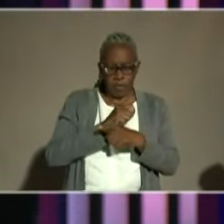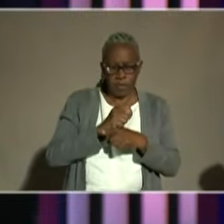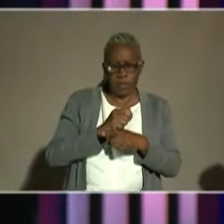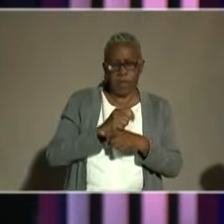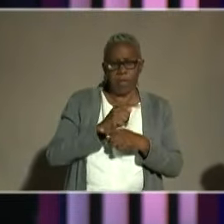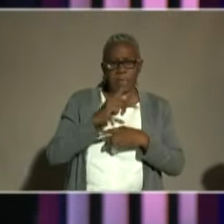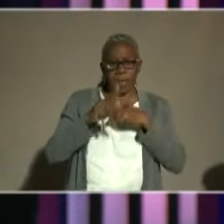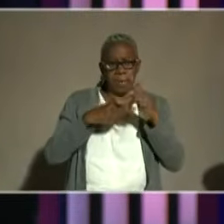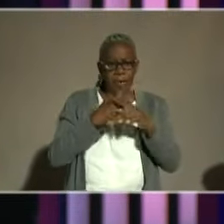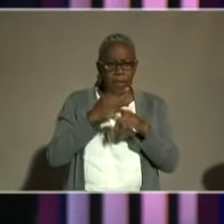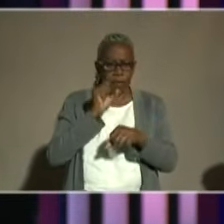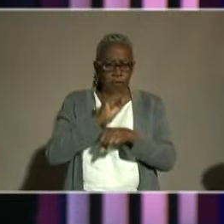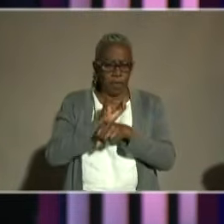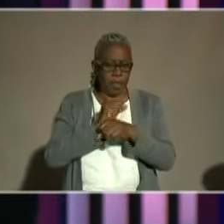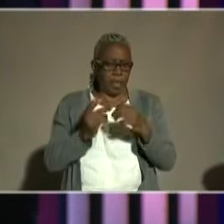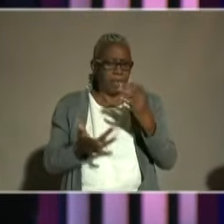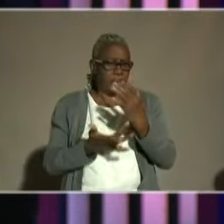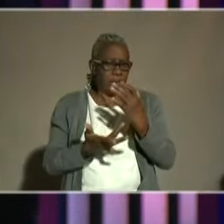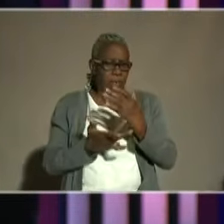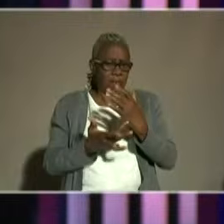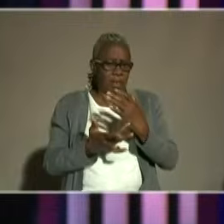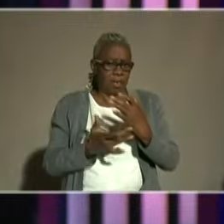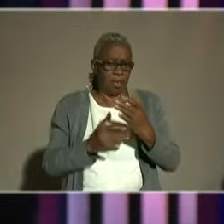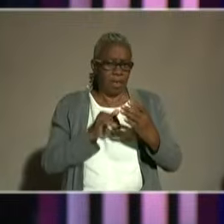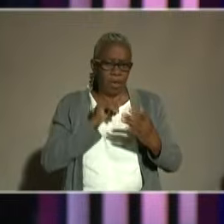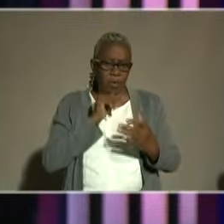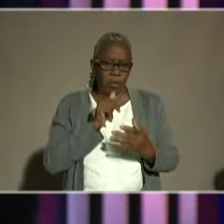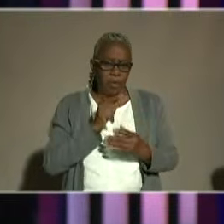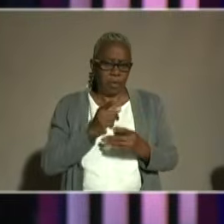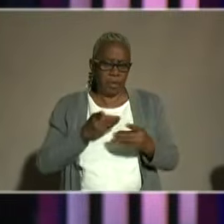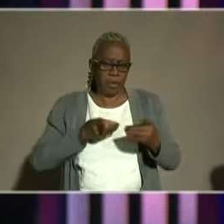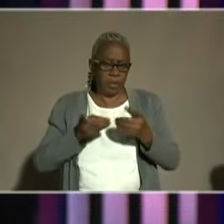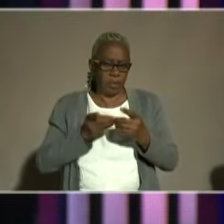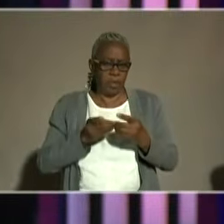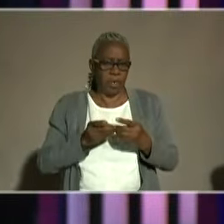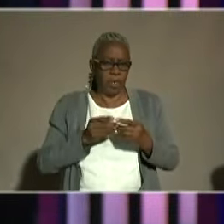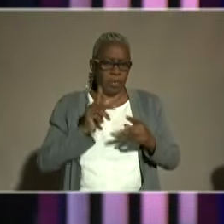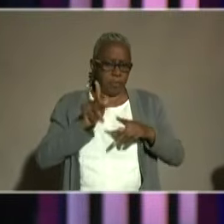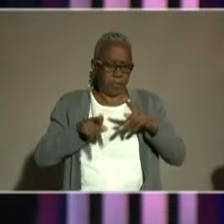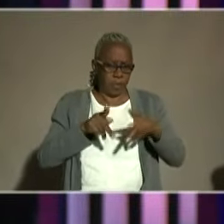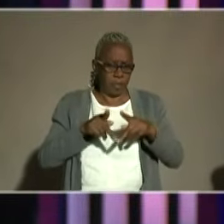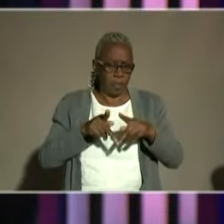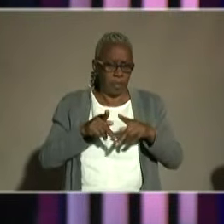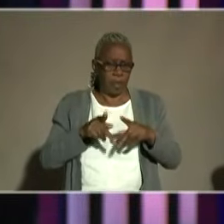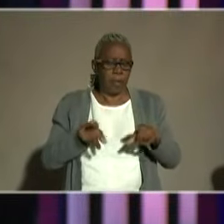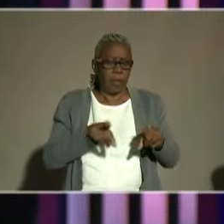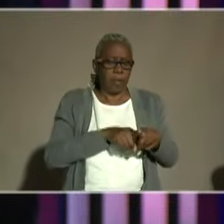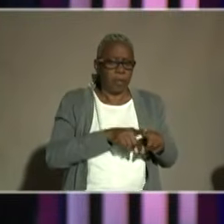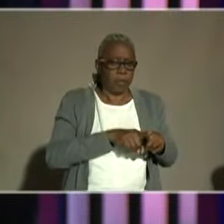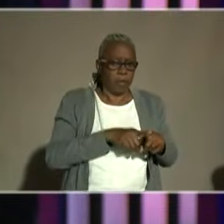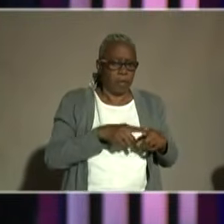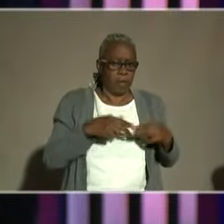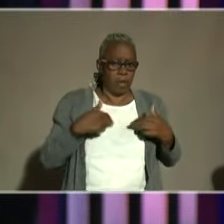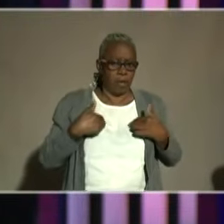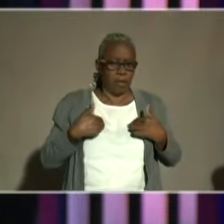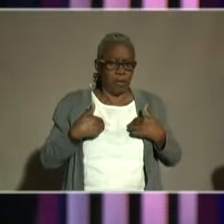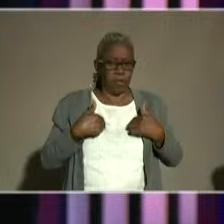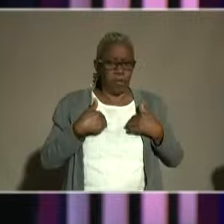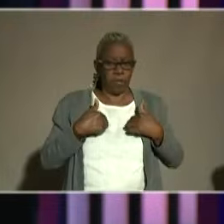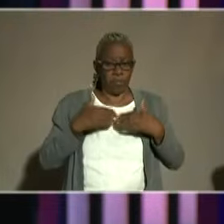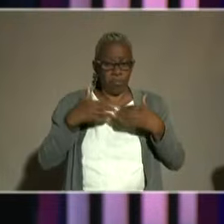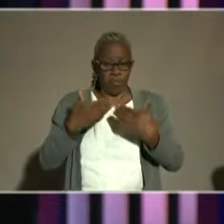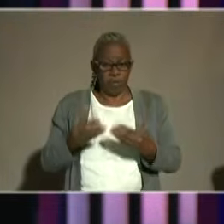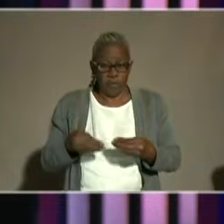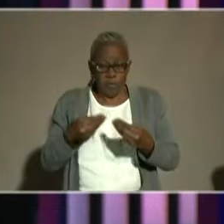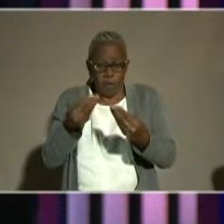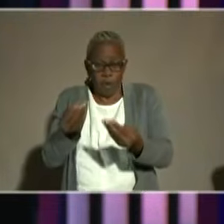that technology isn't going to be as adept at dealing with as human beings. And we also have to provide other avenues for employment